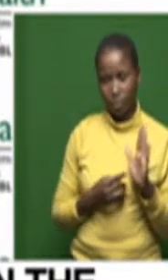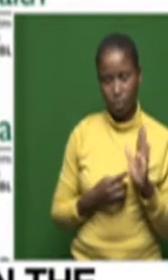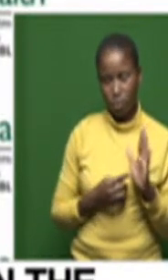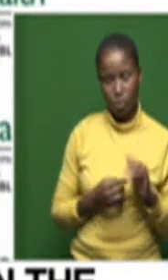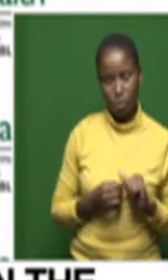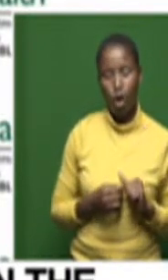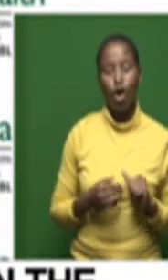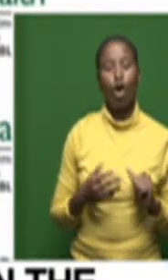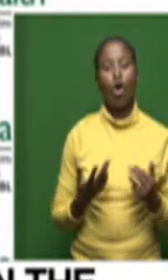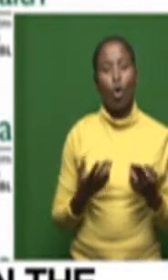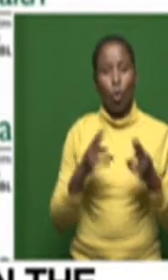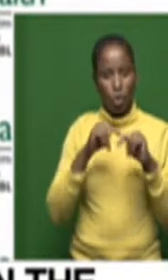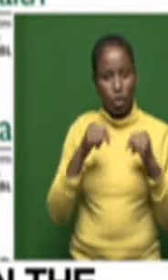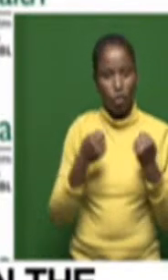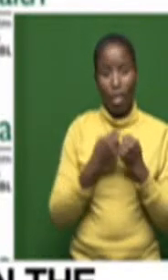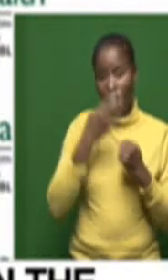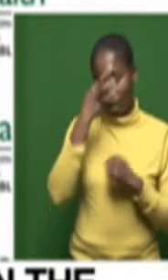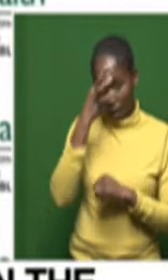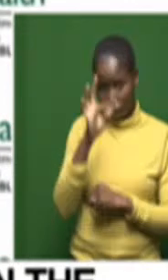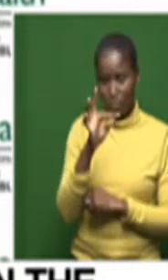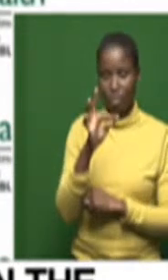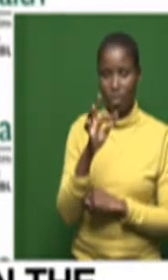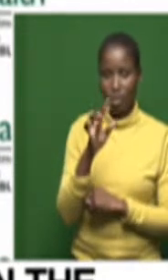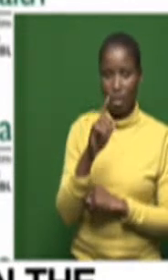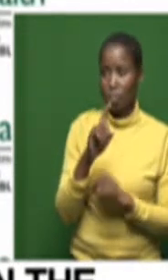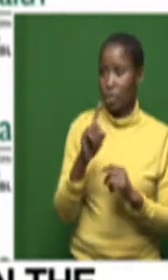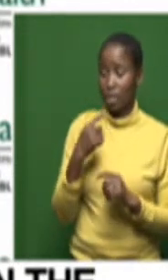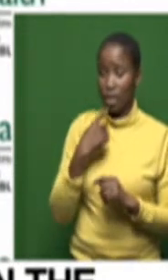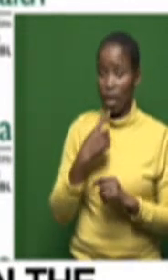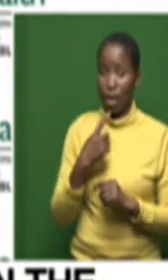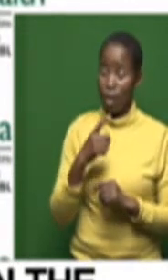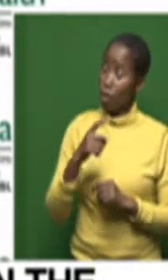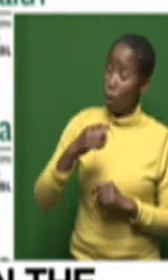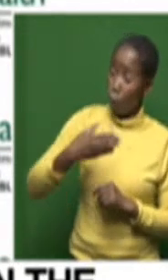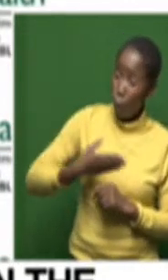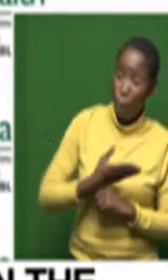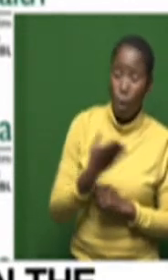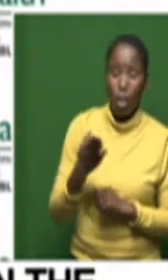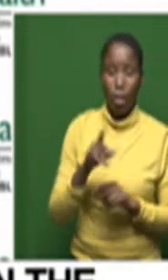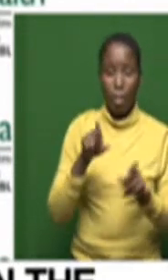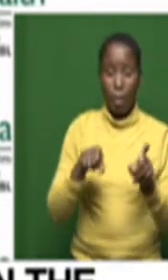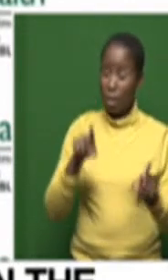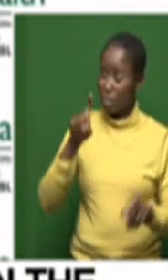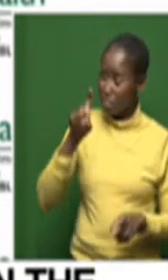national government regulation which says everybody must vaccinate.